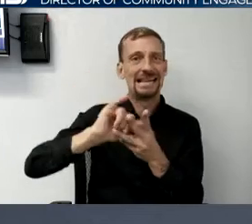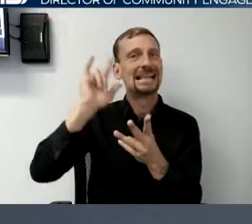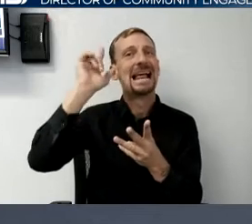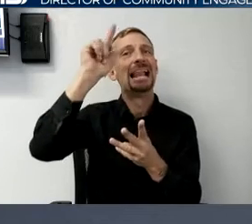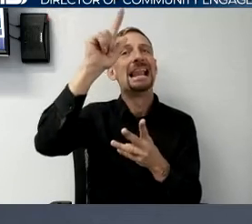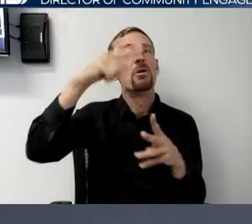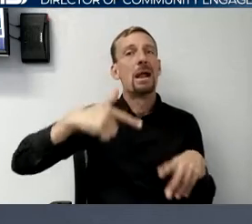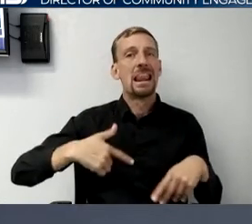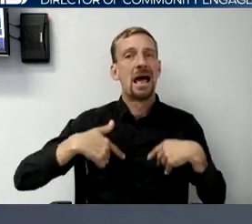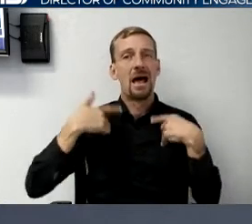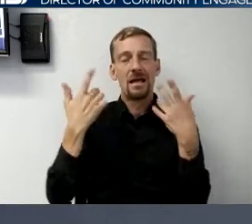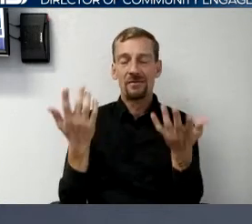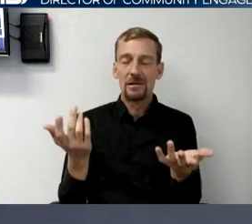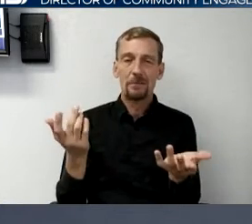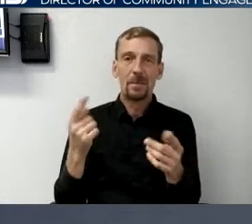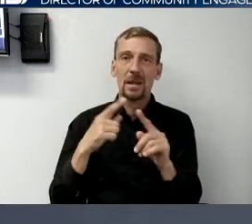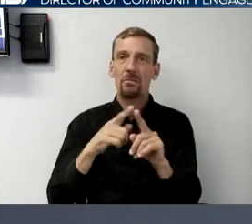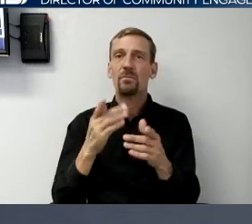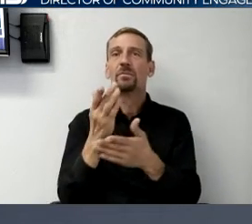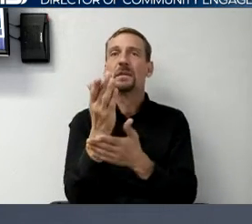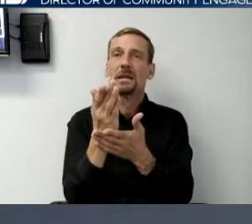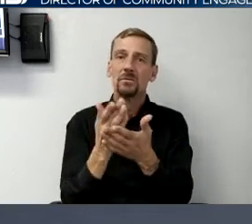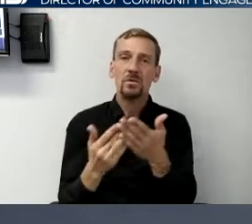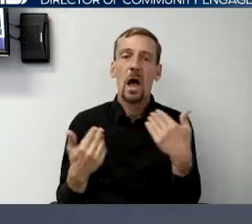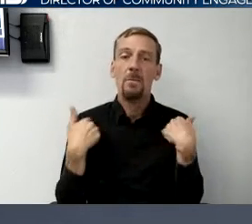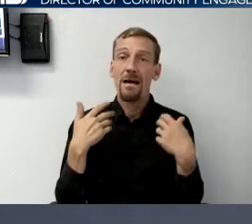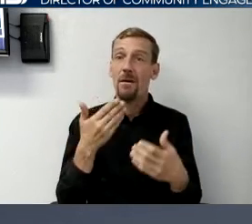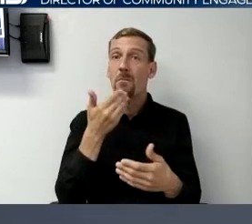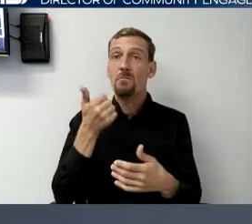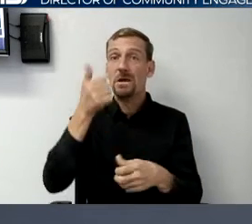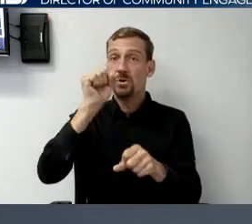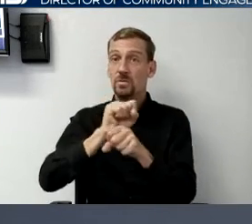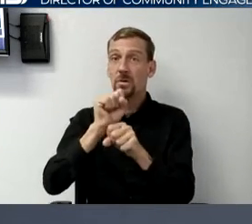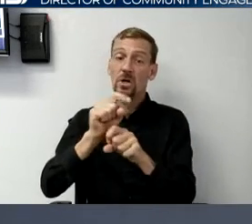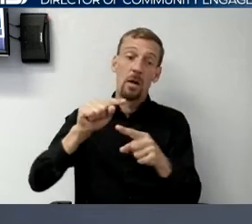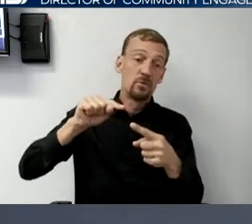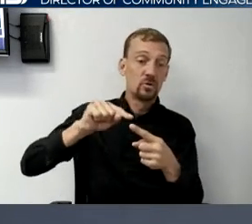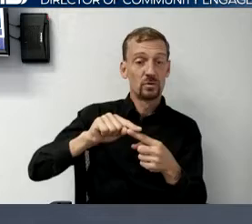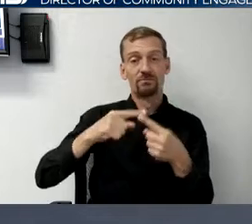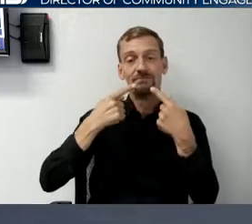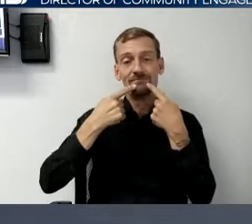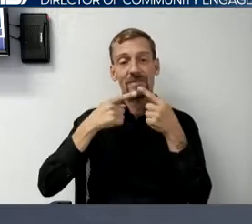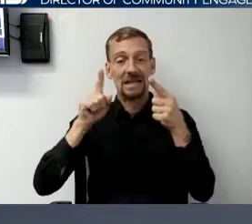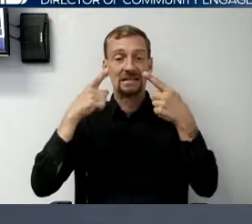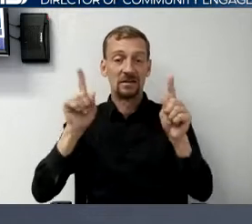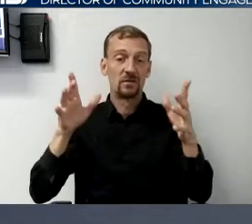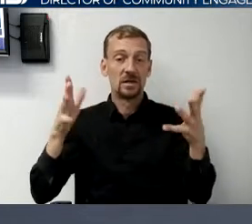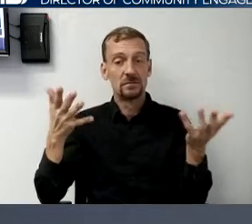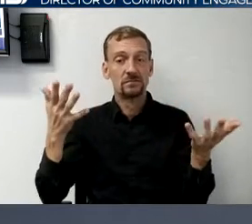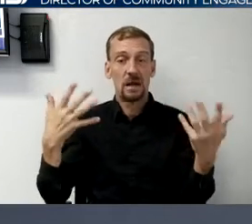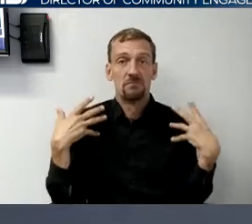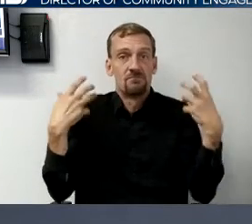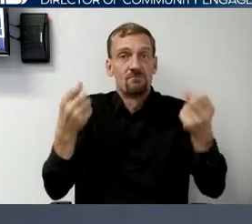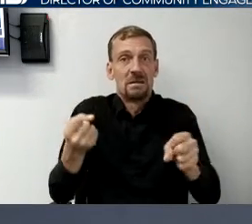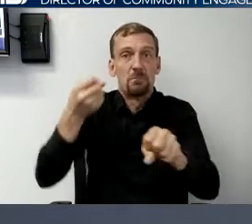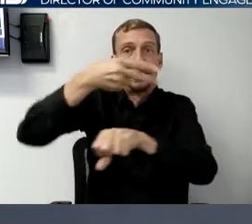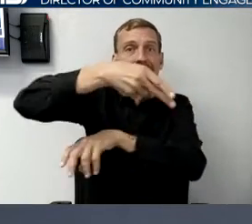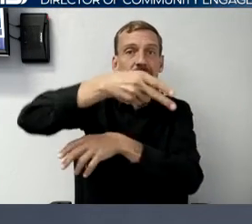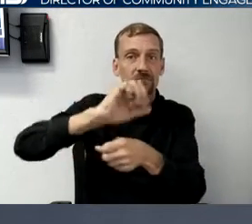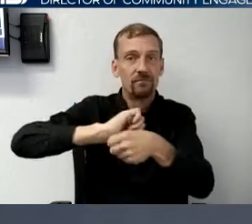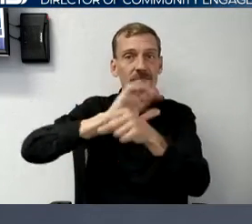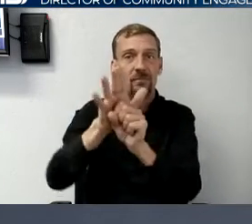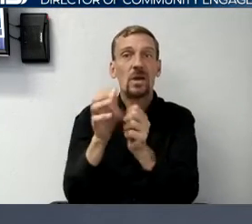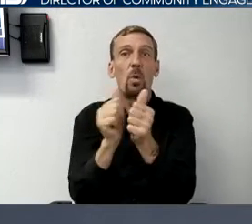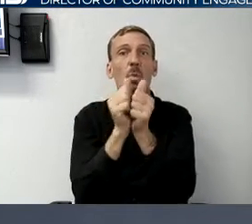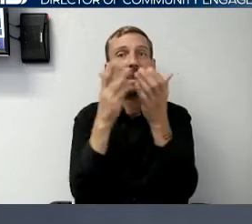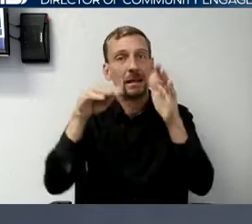life. They have they do a better job of being able to successfully overcome the virus without